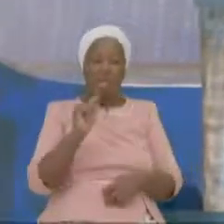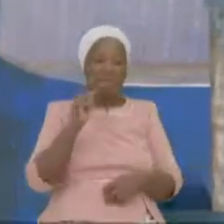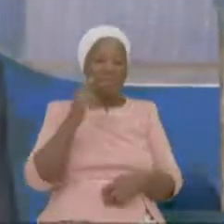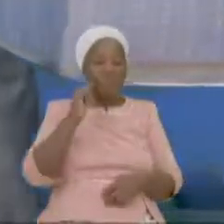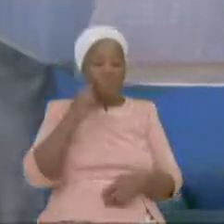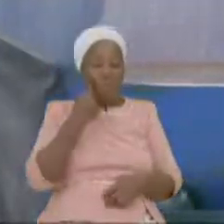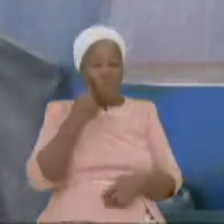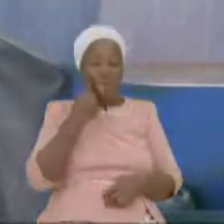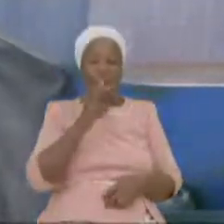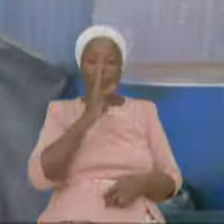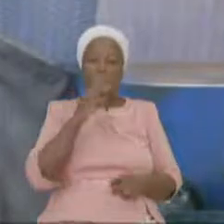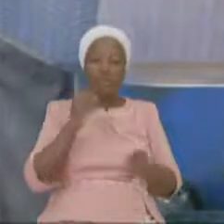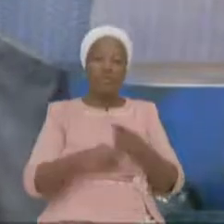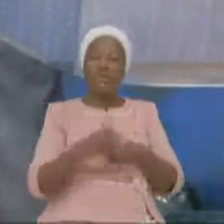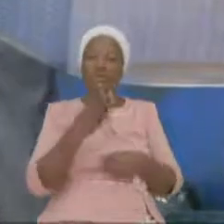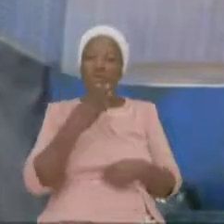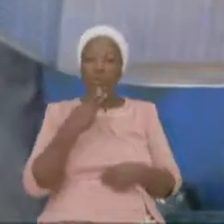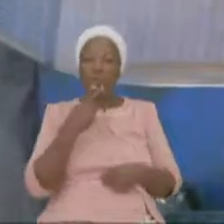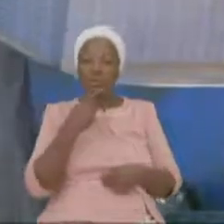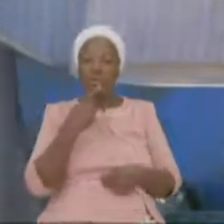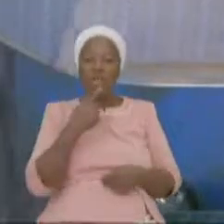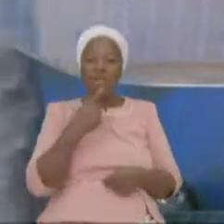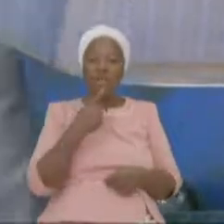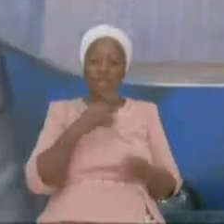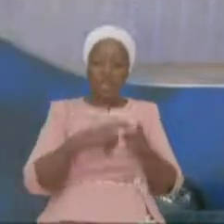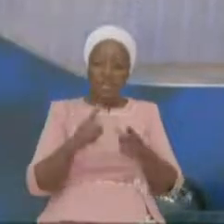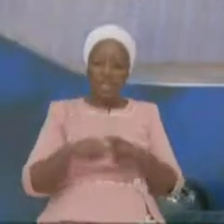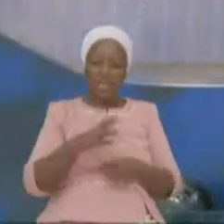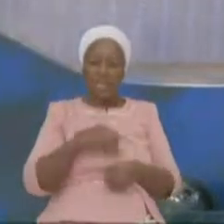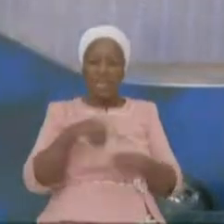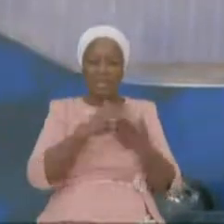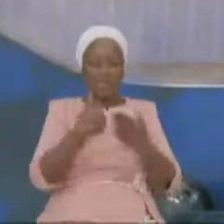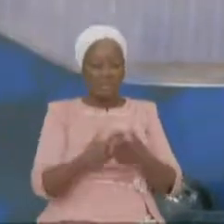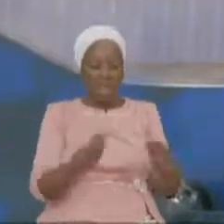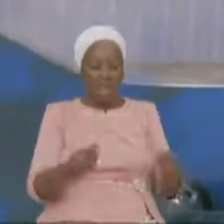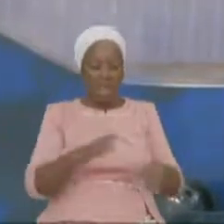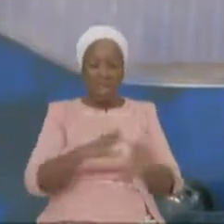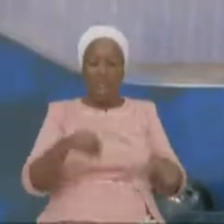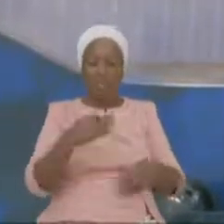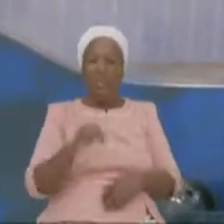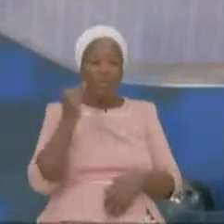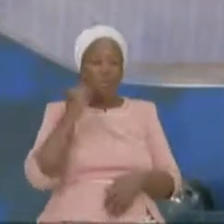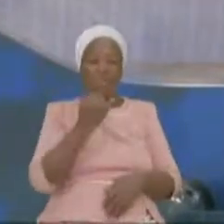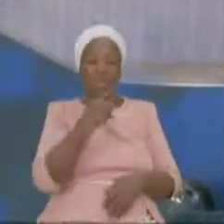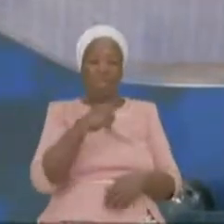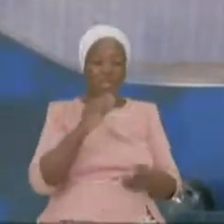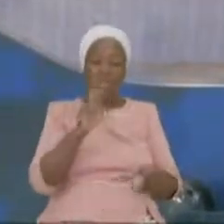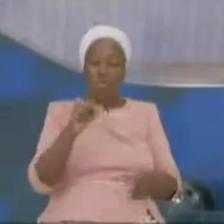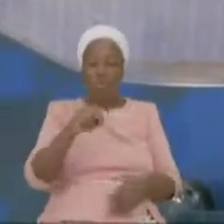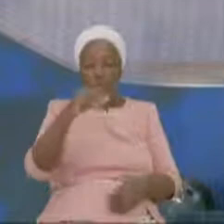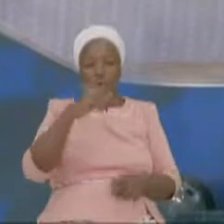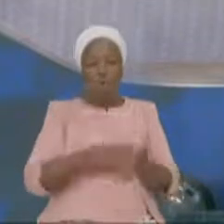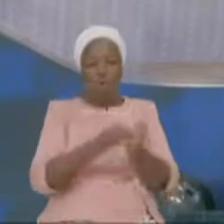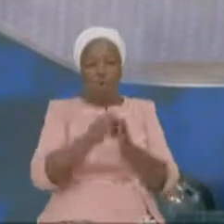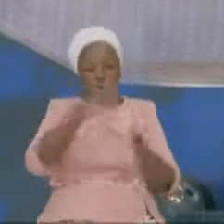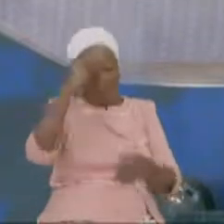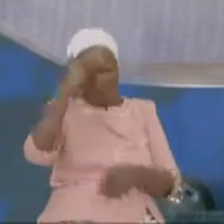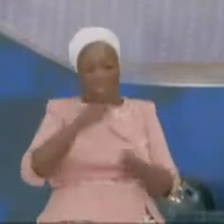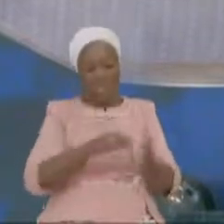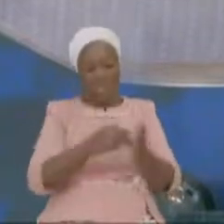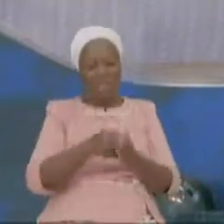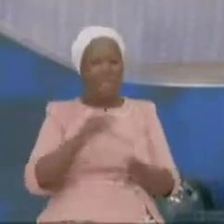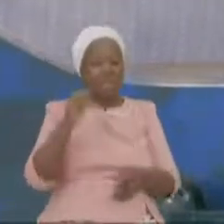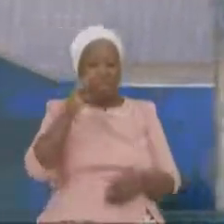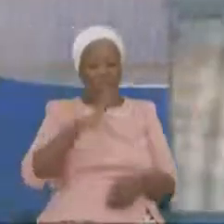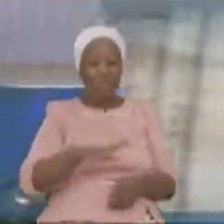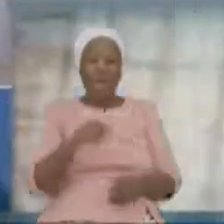And then it says, in all of the land of Israel, there was not one feeble man, feeble woman, feeble one among